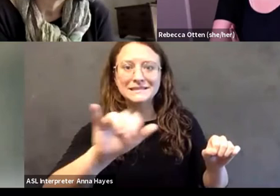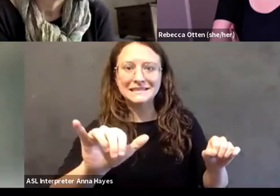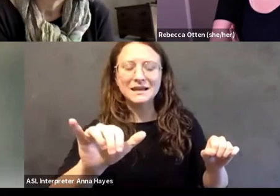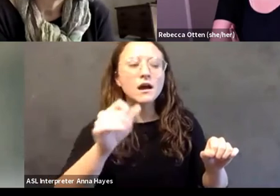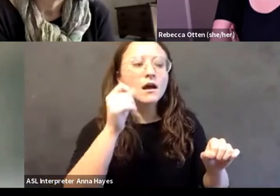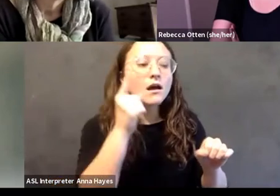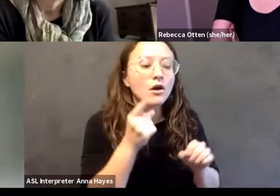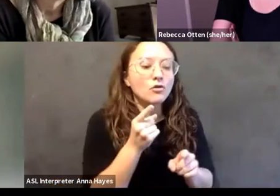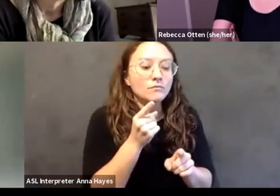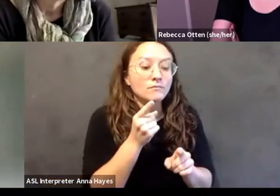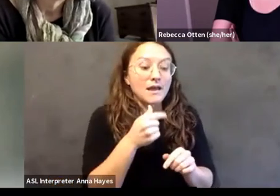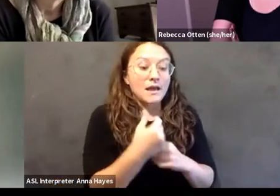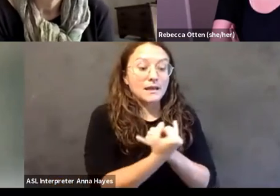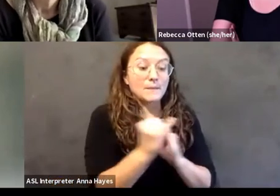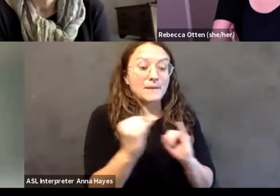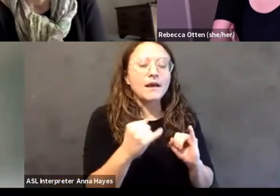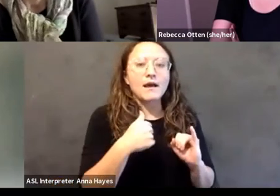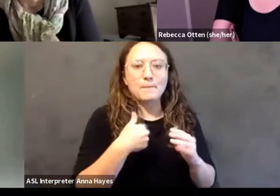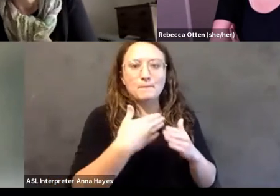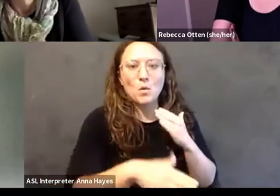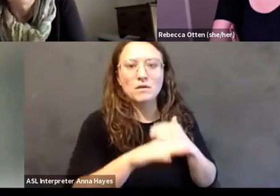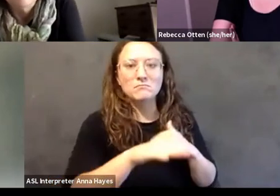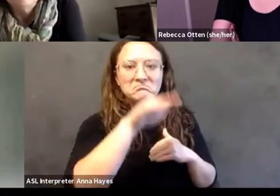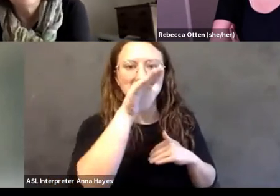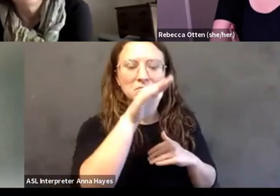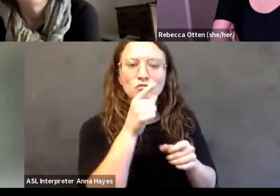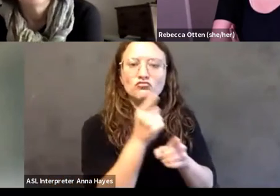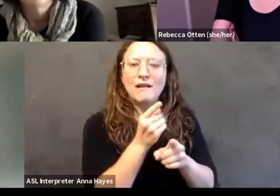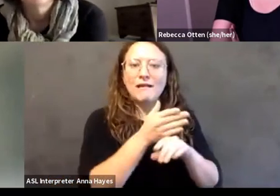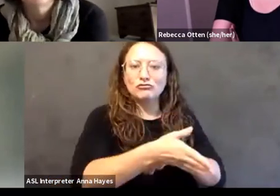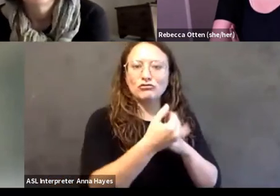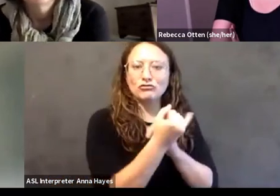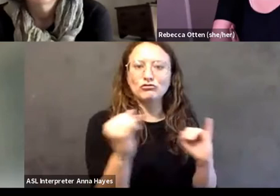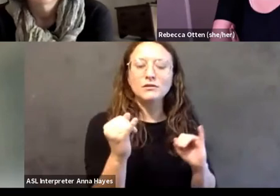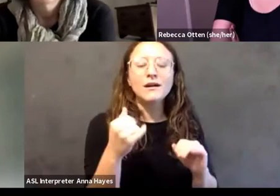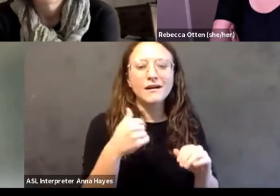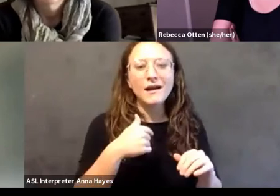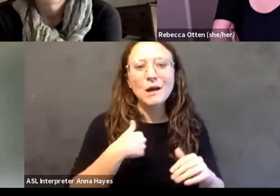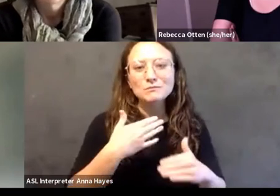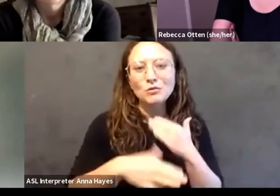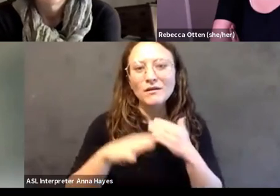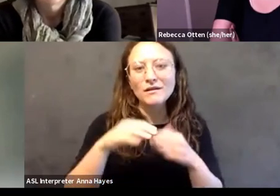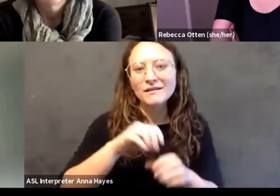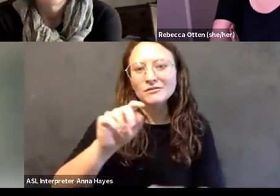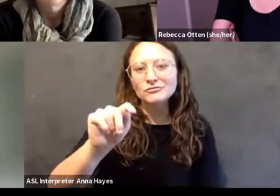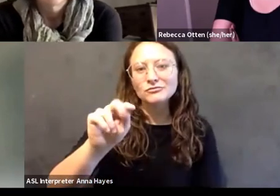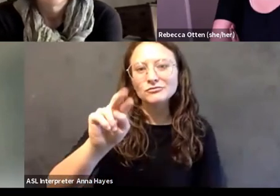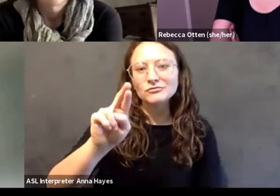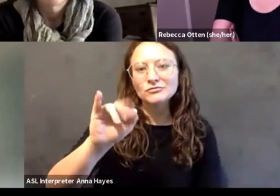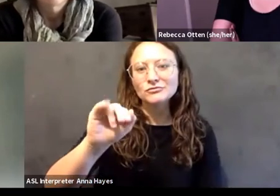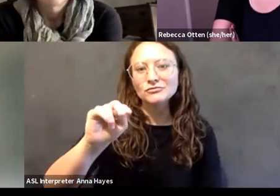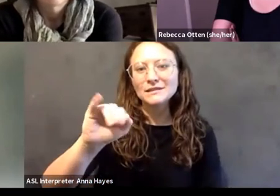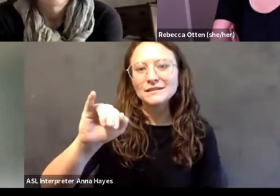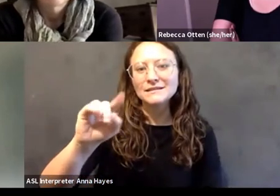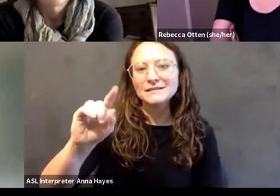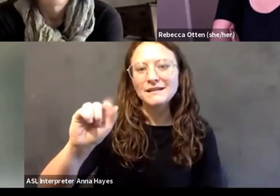it meant that I grew up, you know, in Trinidad, I'll date myself, in the 70s,